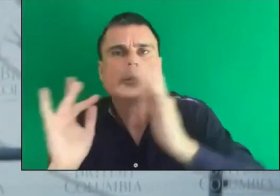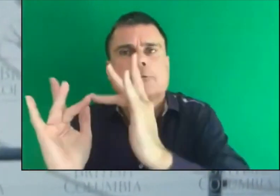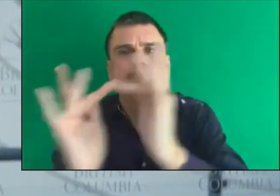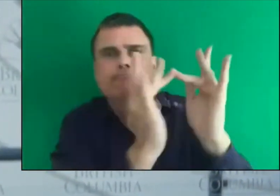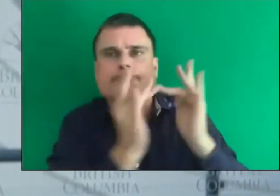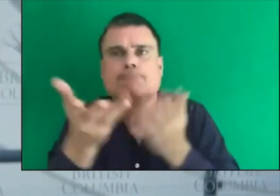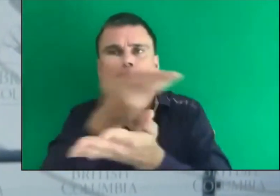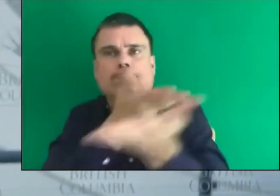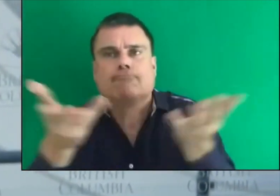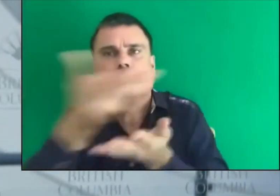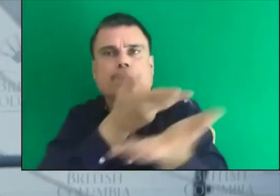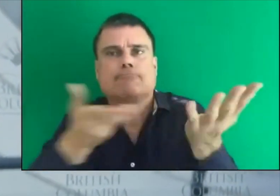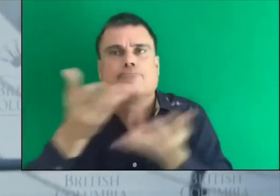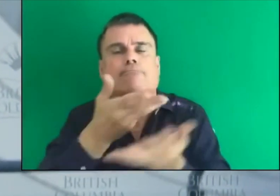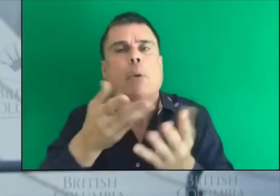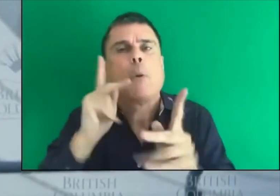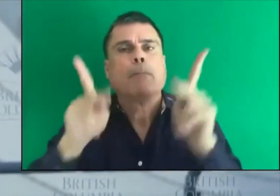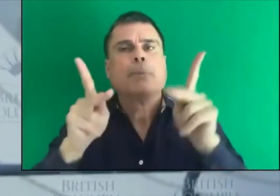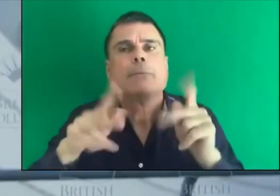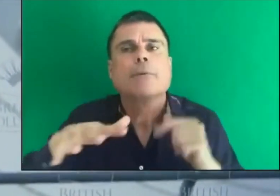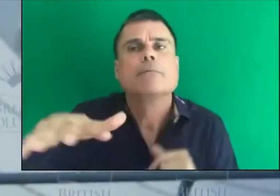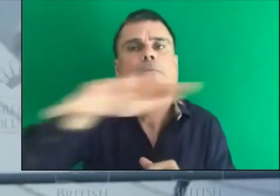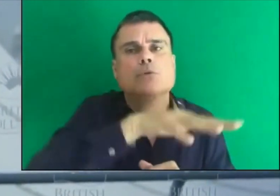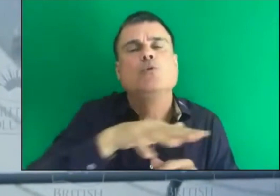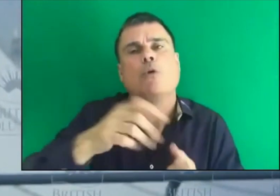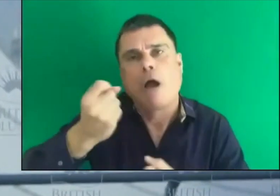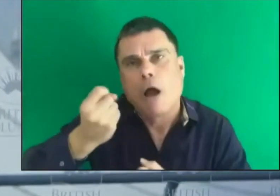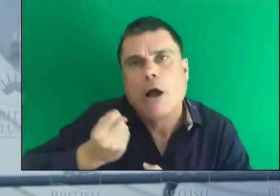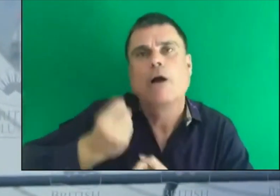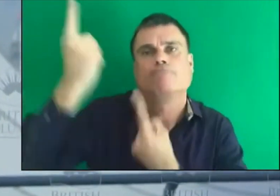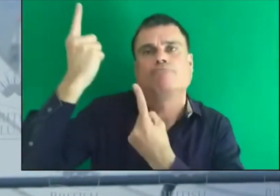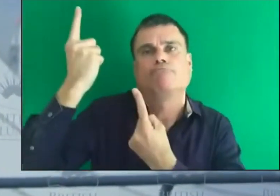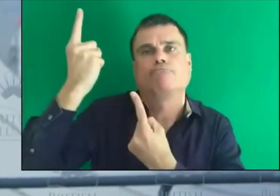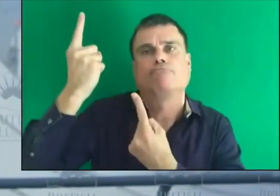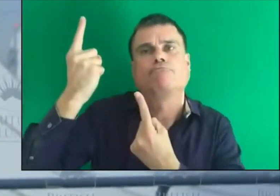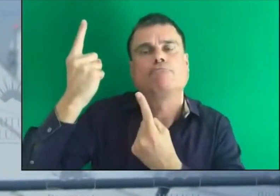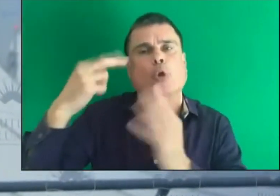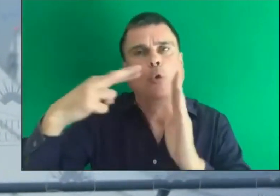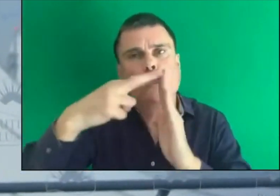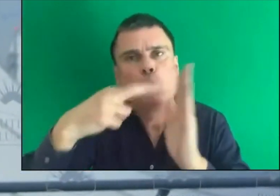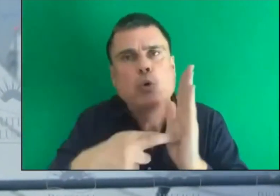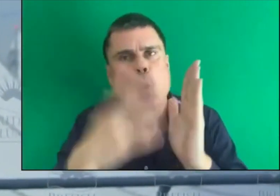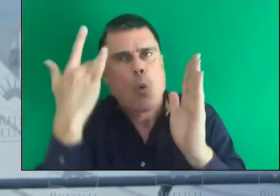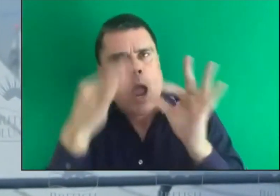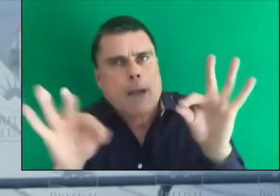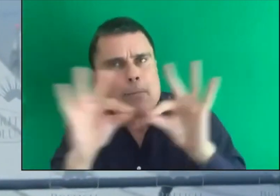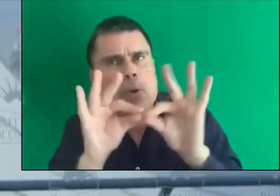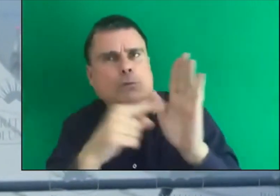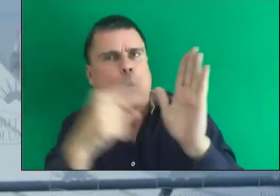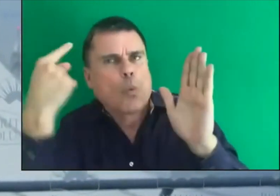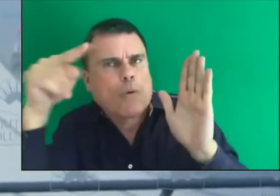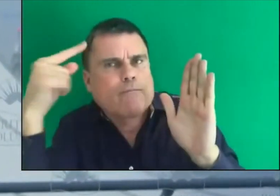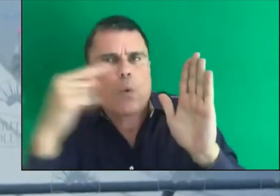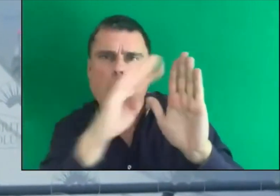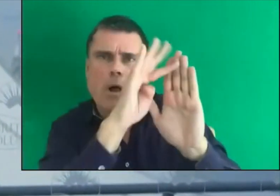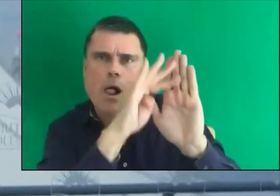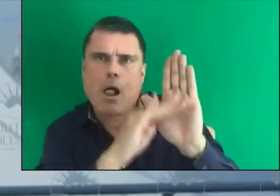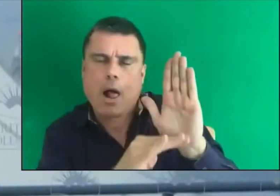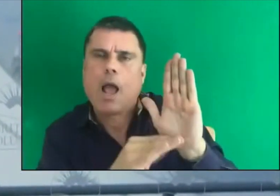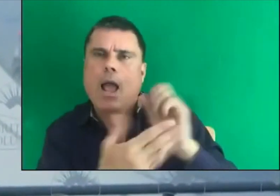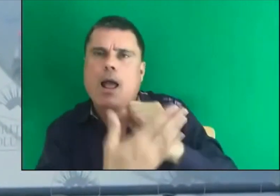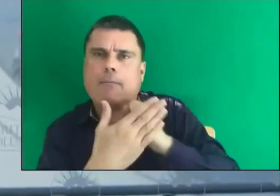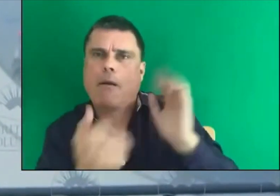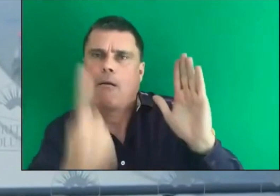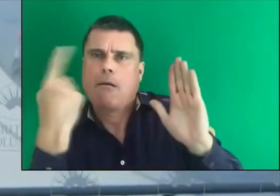Thank you very much for your question. That meeting is one of about a dozen I've had with people in